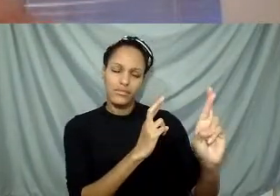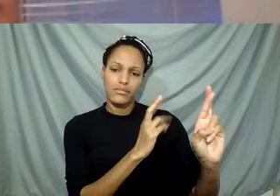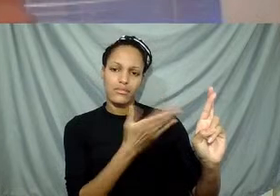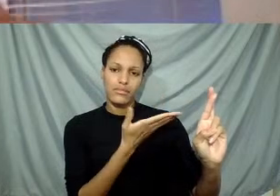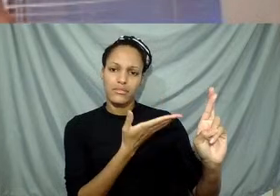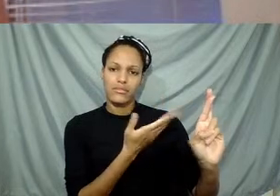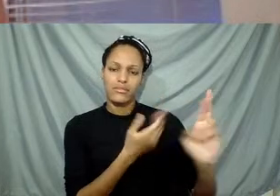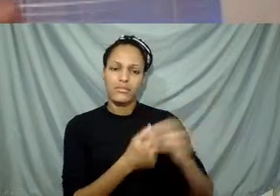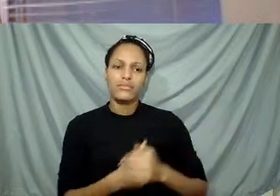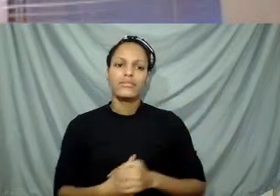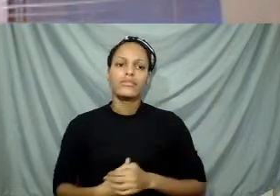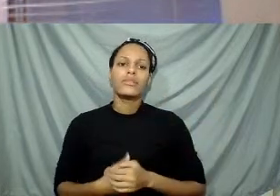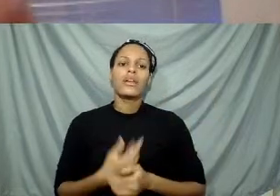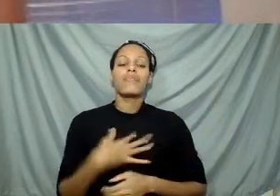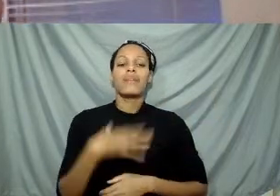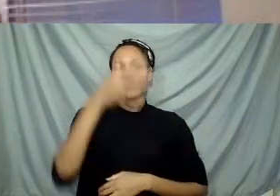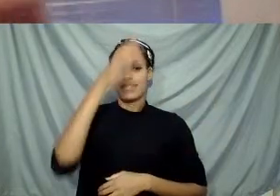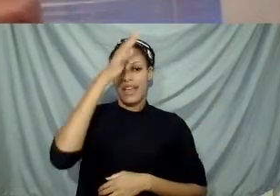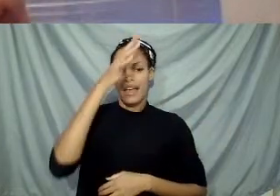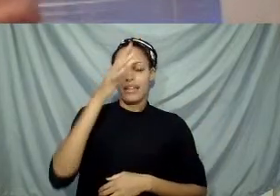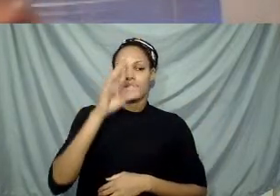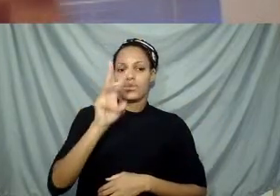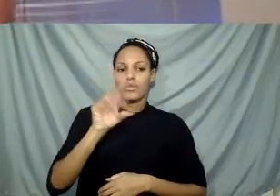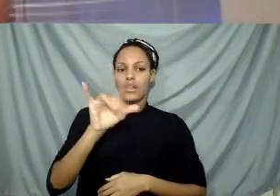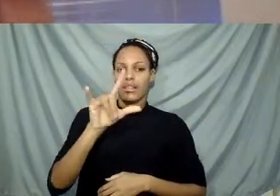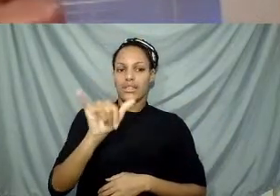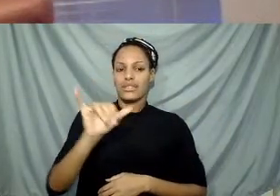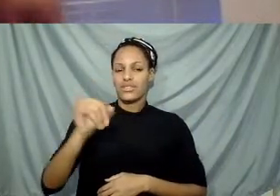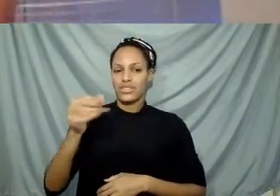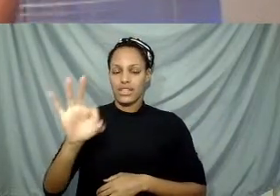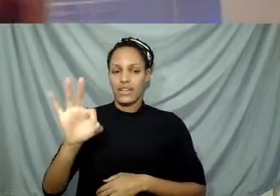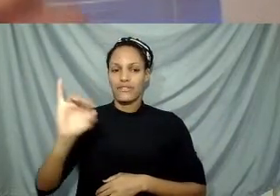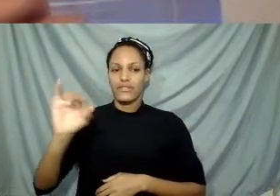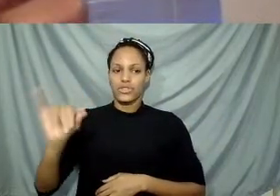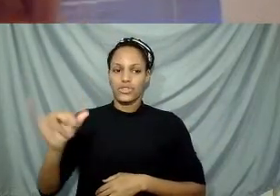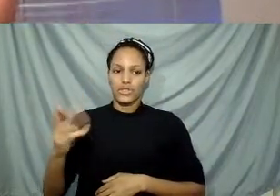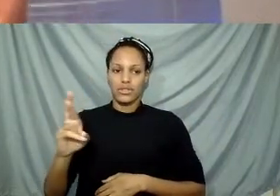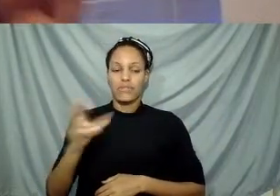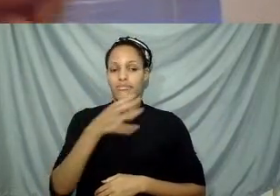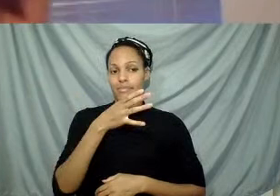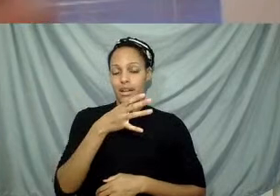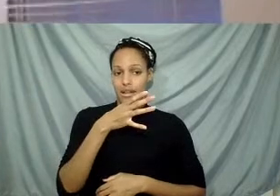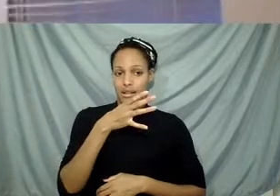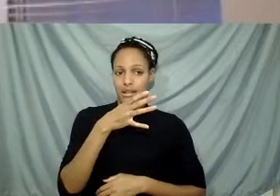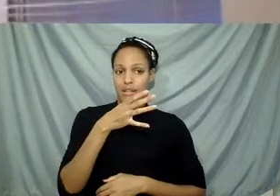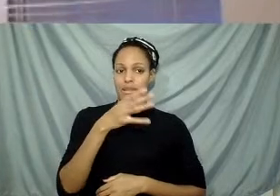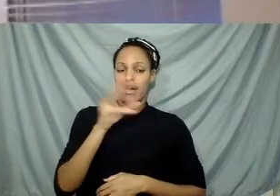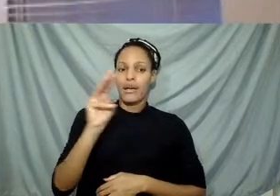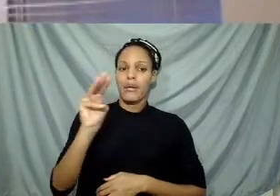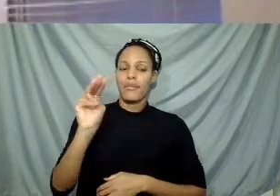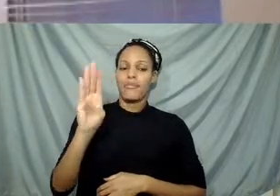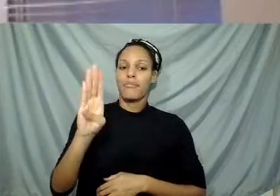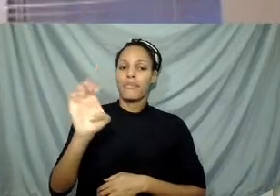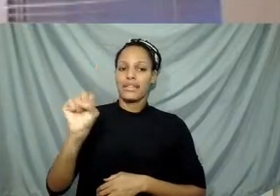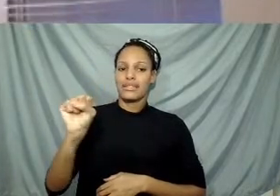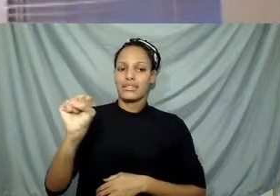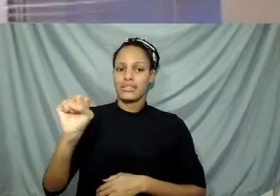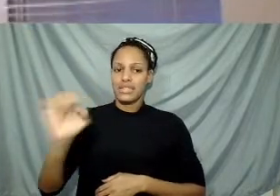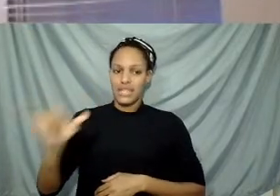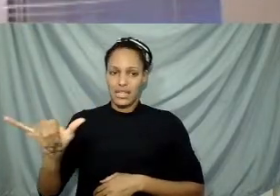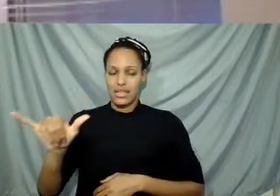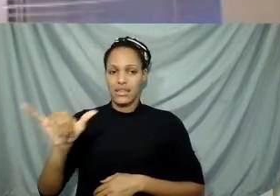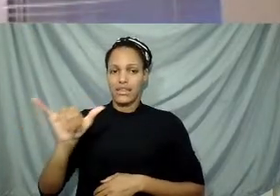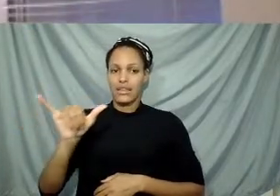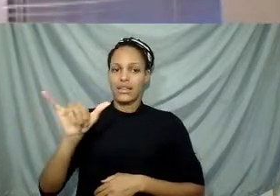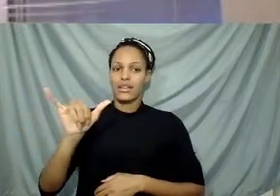is Willie Jeff Jr. My mama is Bessie Louise Andrews.